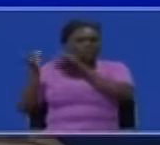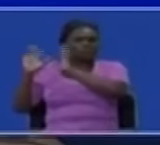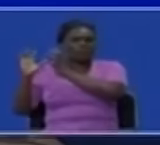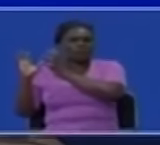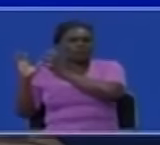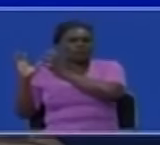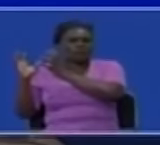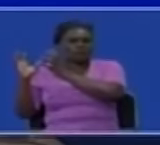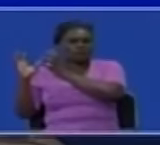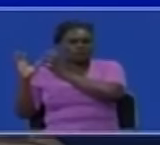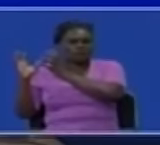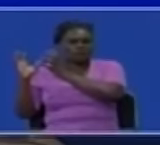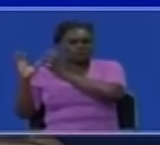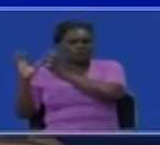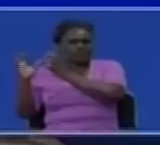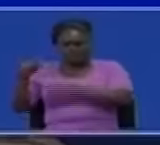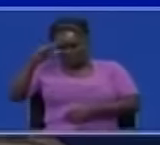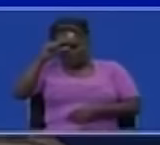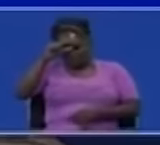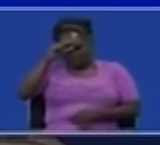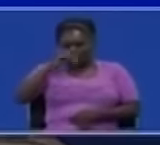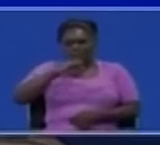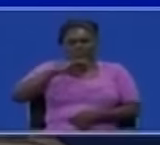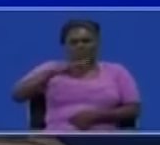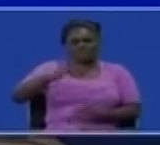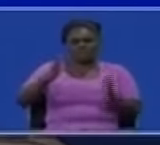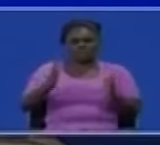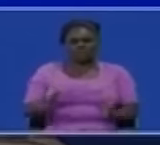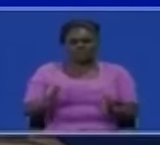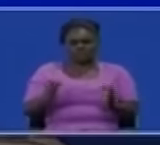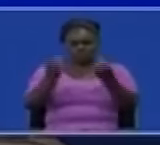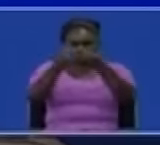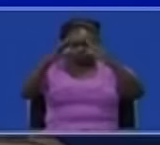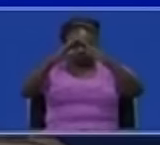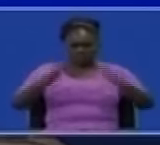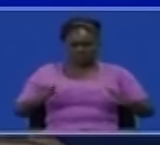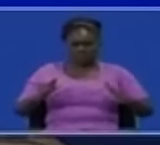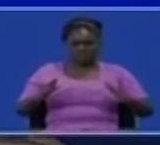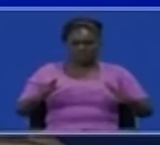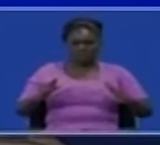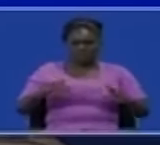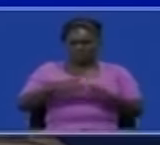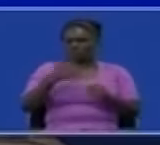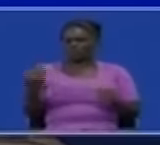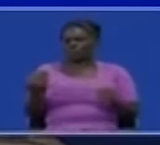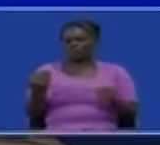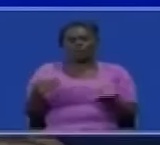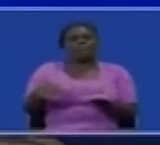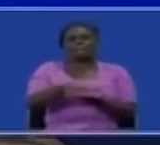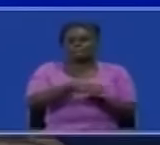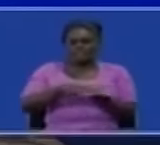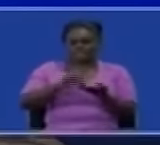counterpart Amason Jeffa Kingi. Government spokesman, or rather State House spokesman Manoah Sipisu, says the withdrawal was purely based